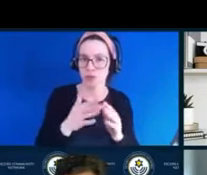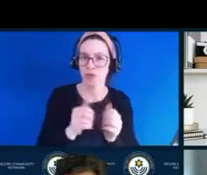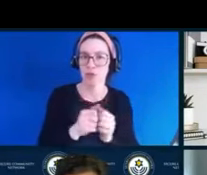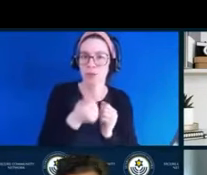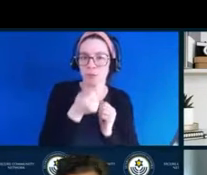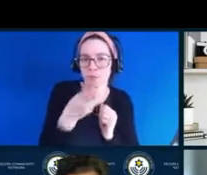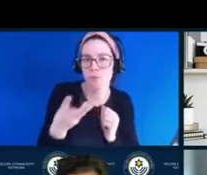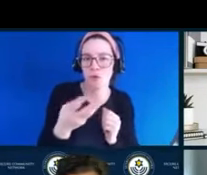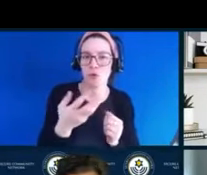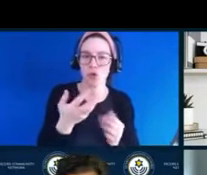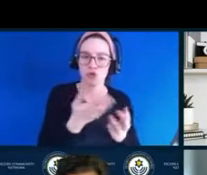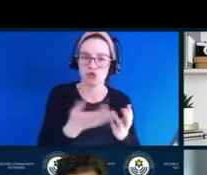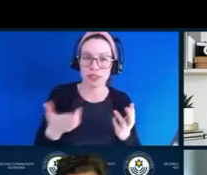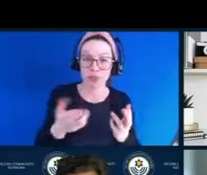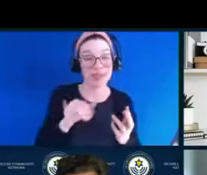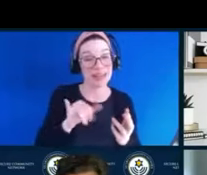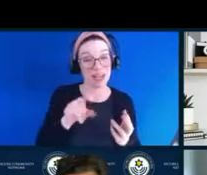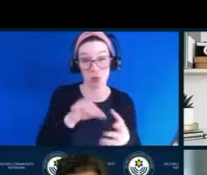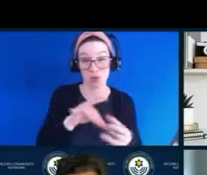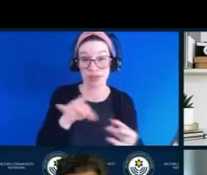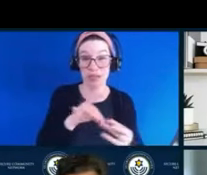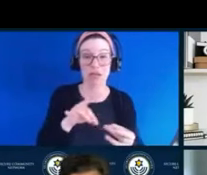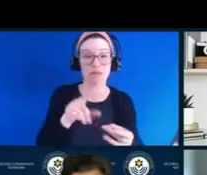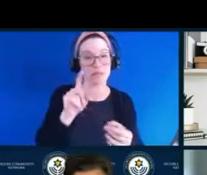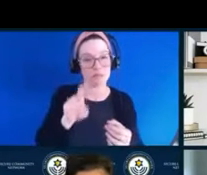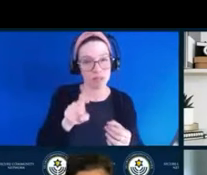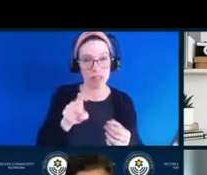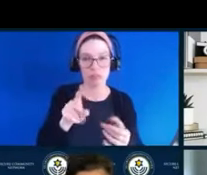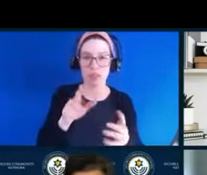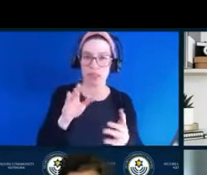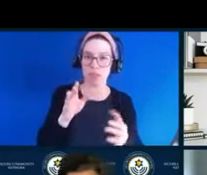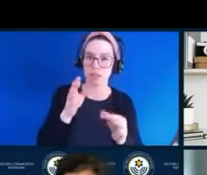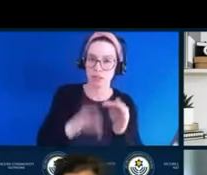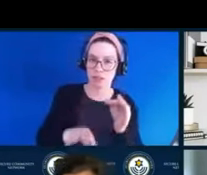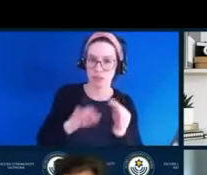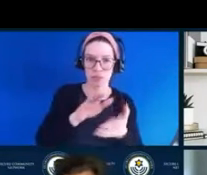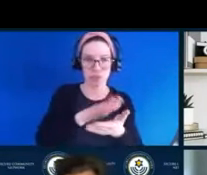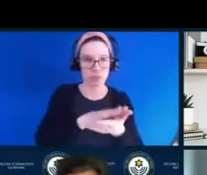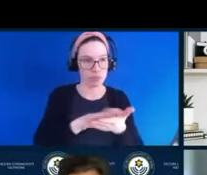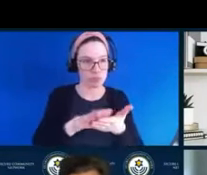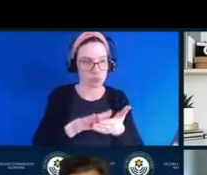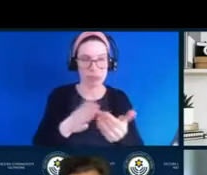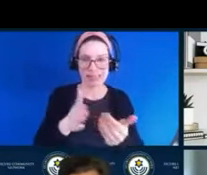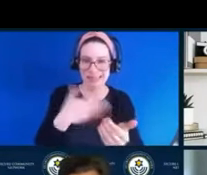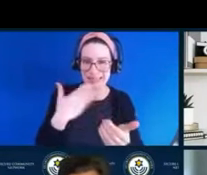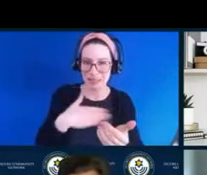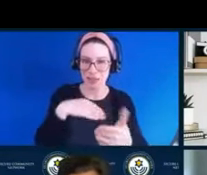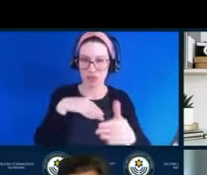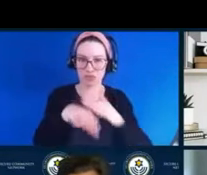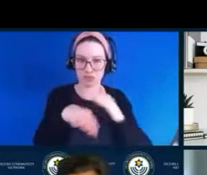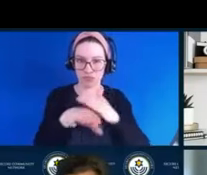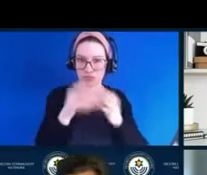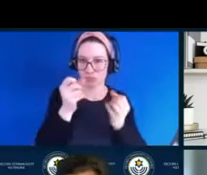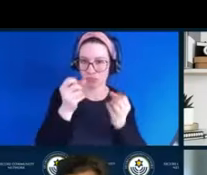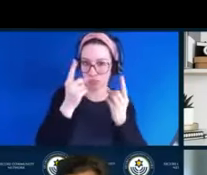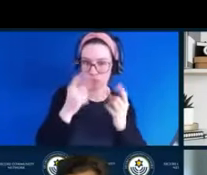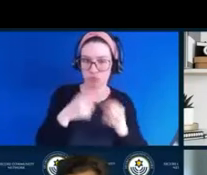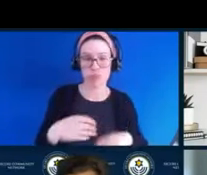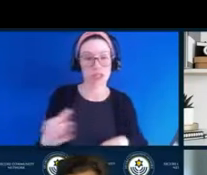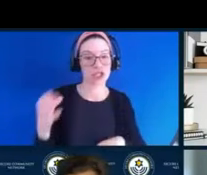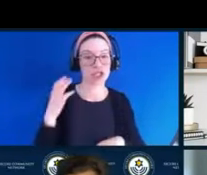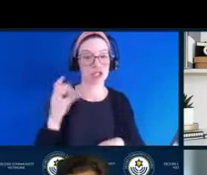it's usable, it's accessible, and can be shared. Chief, the last 30 seconds, I welcome your thoughts on